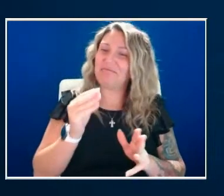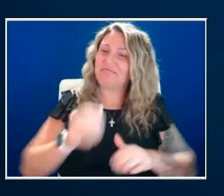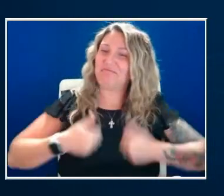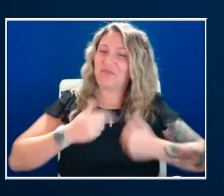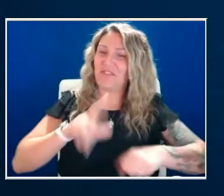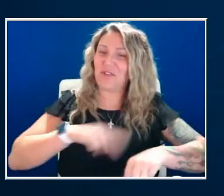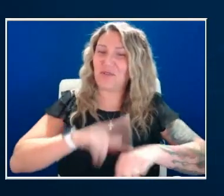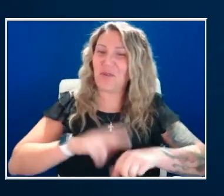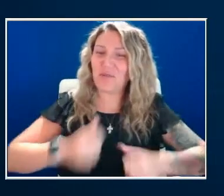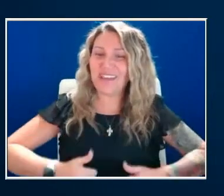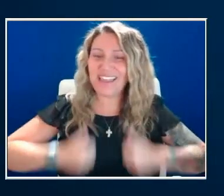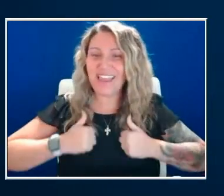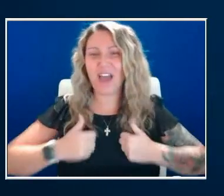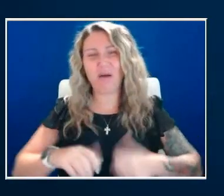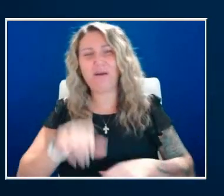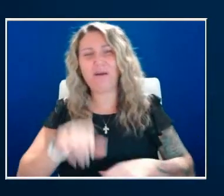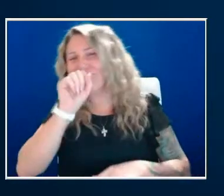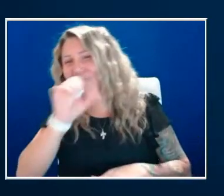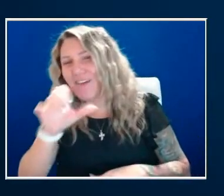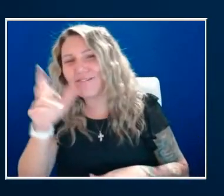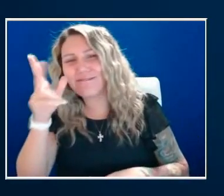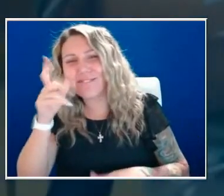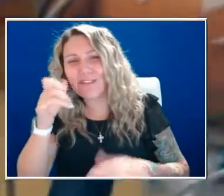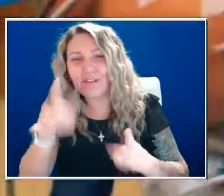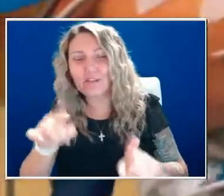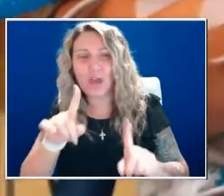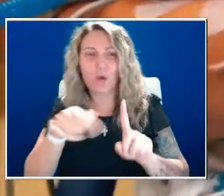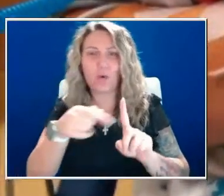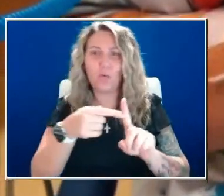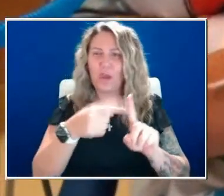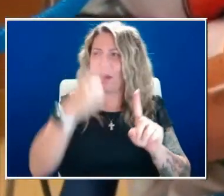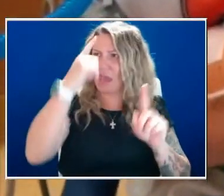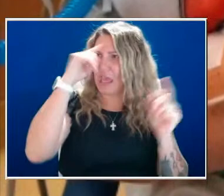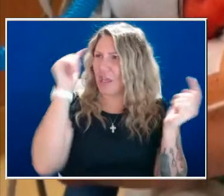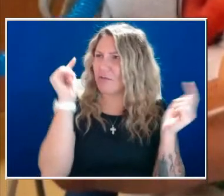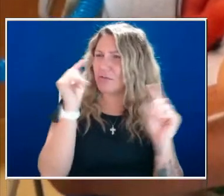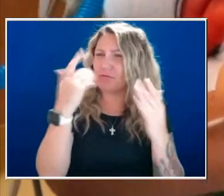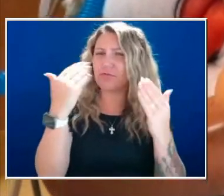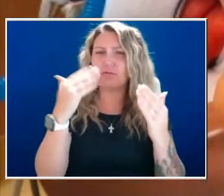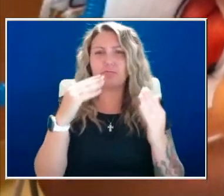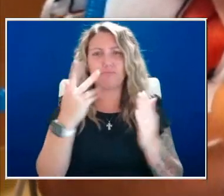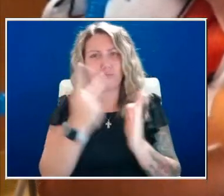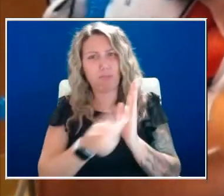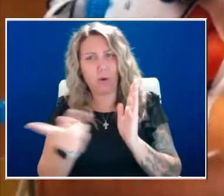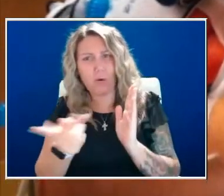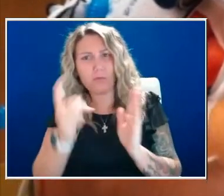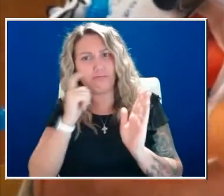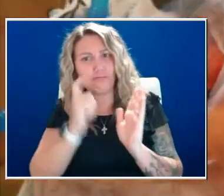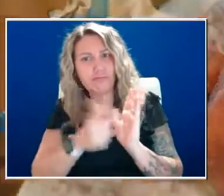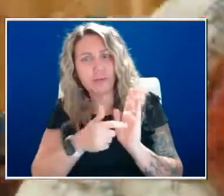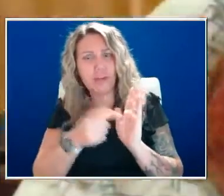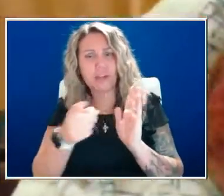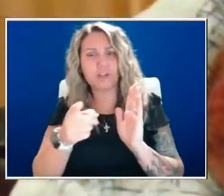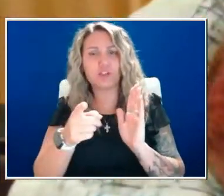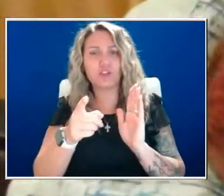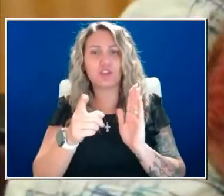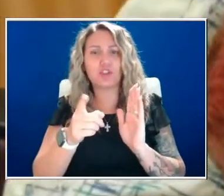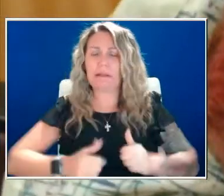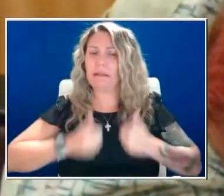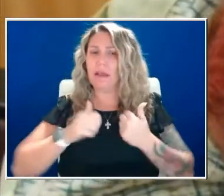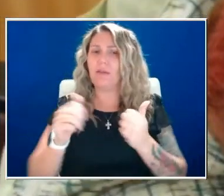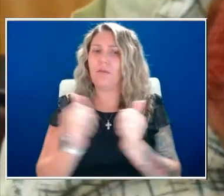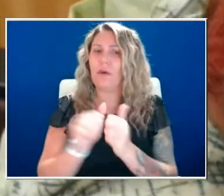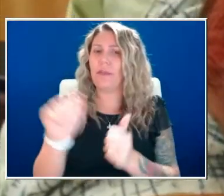Nathan, when Amy's head began to hurt, you both recognized this, and that's because Amy was living with AVM. She'd had an AVM bleed back